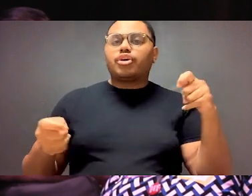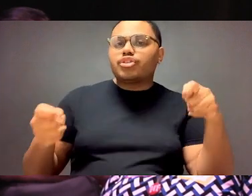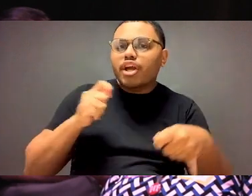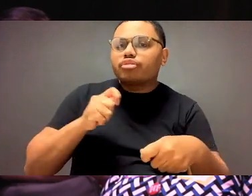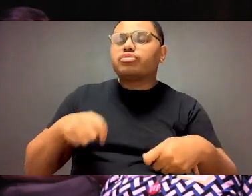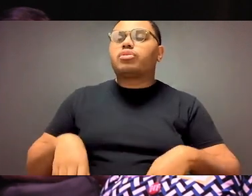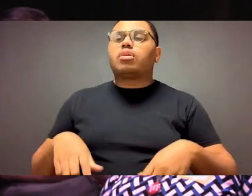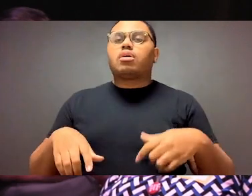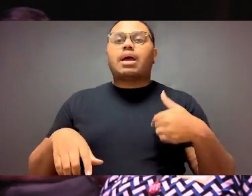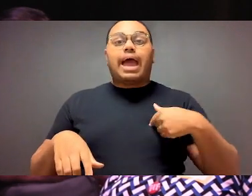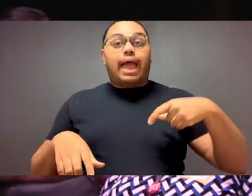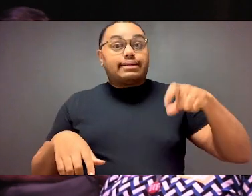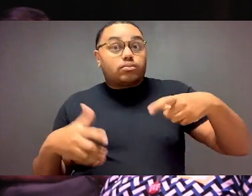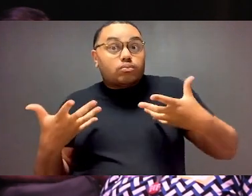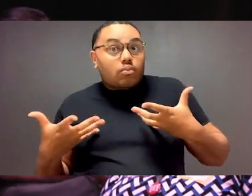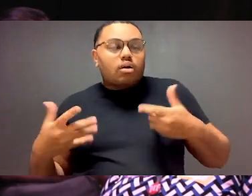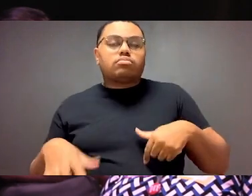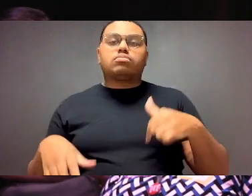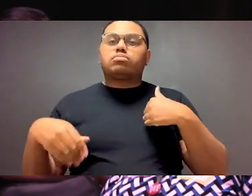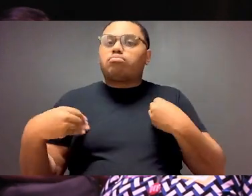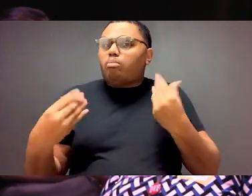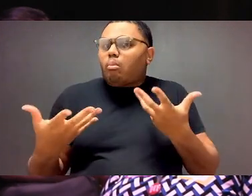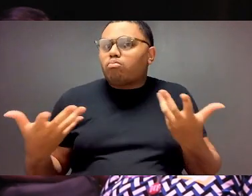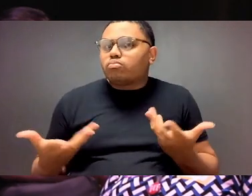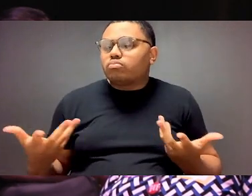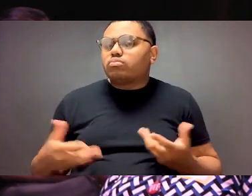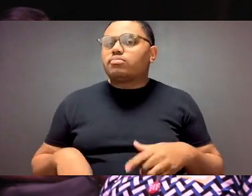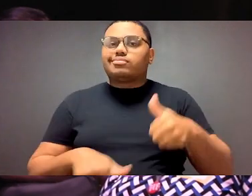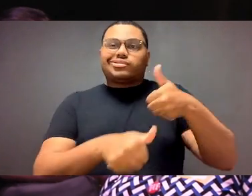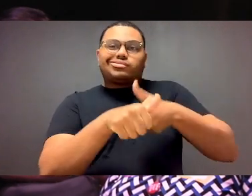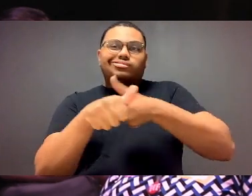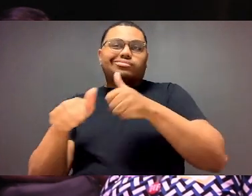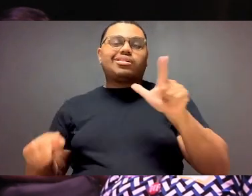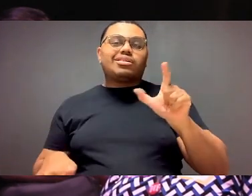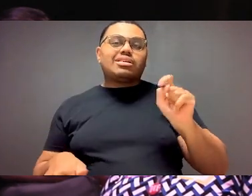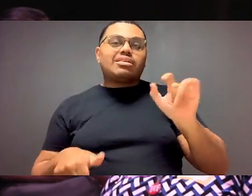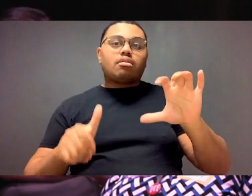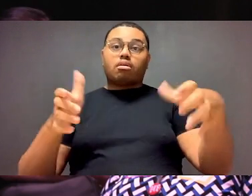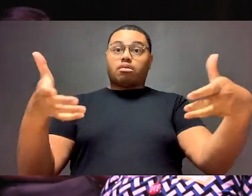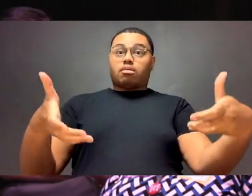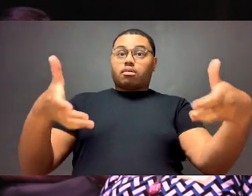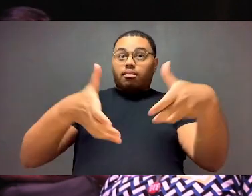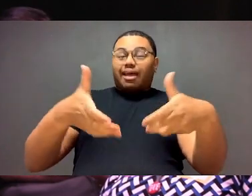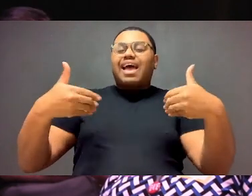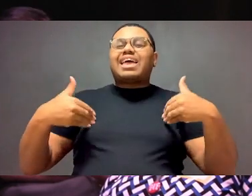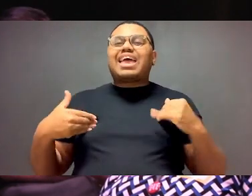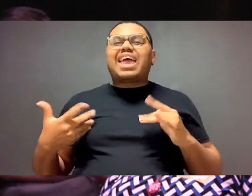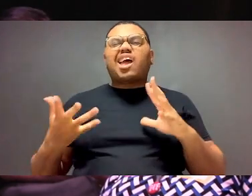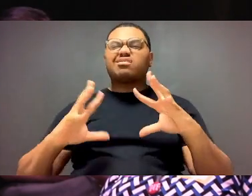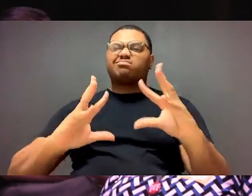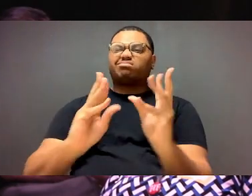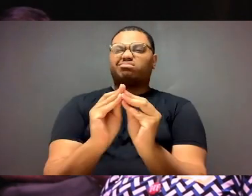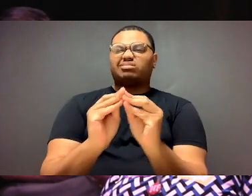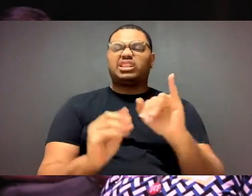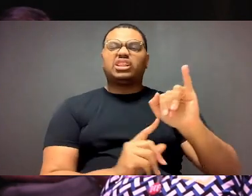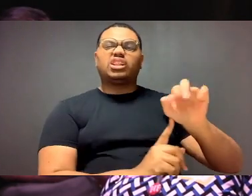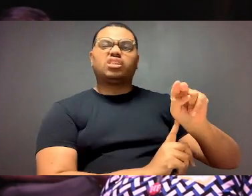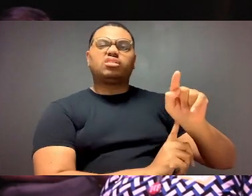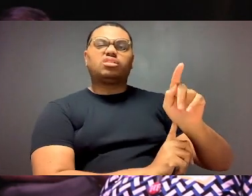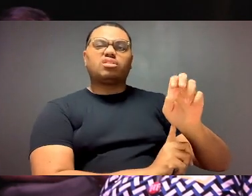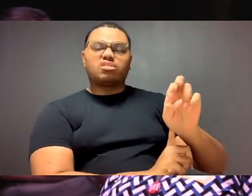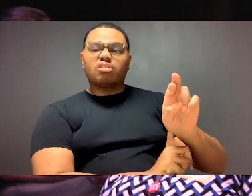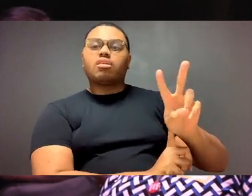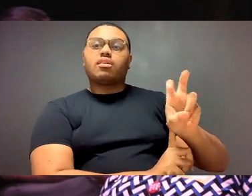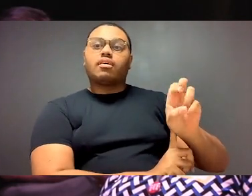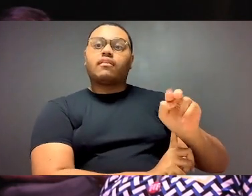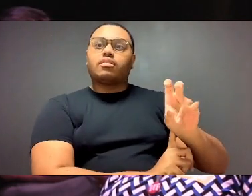offer? Each LTC convening begins with an intervention, a powerful vision of potential and possibility that